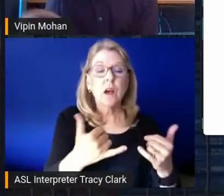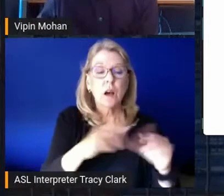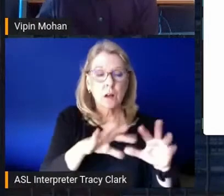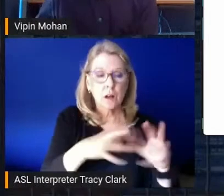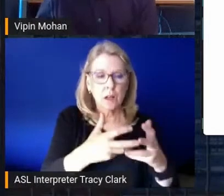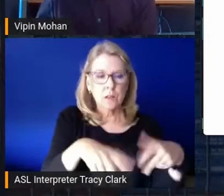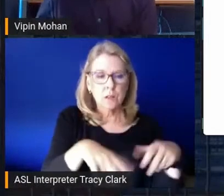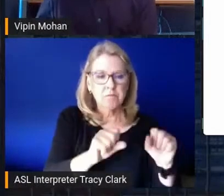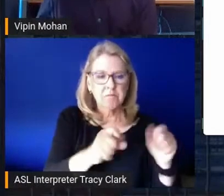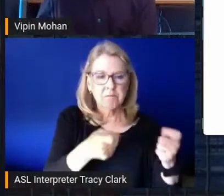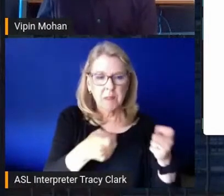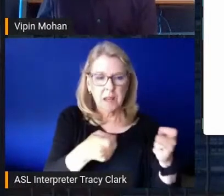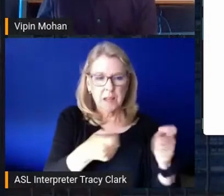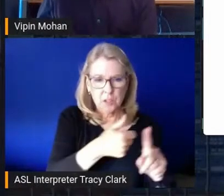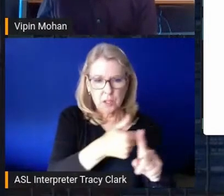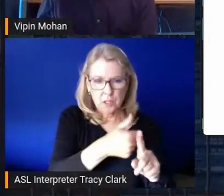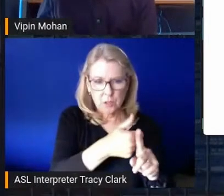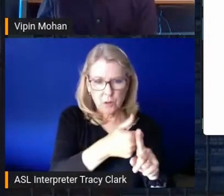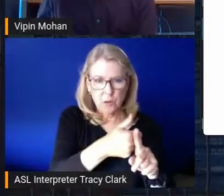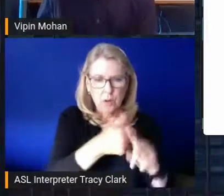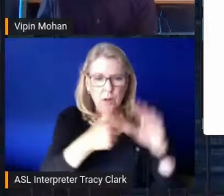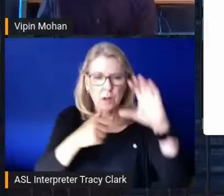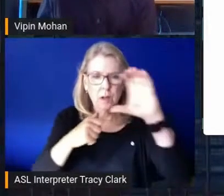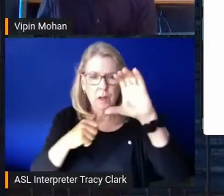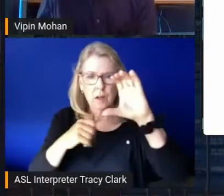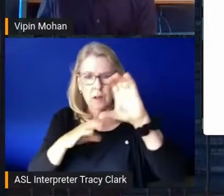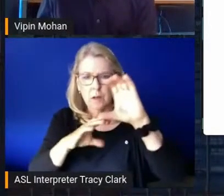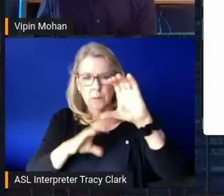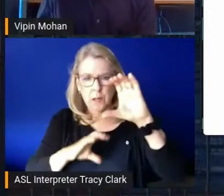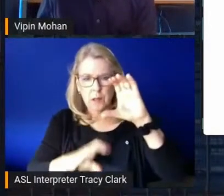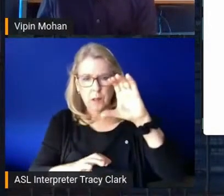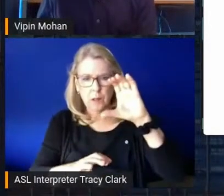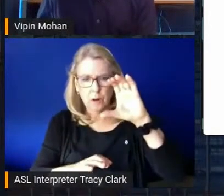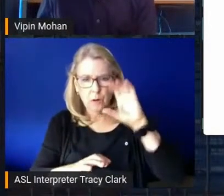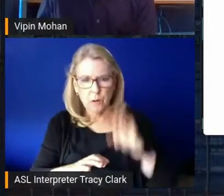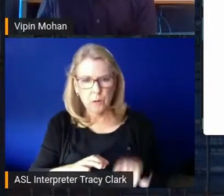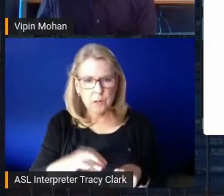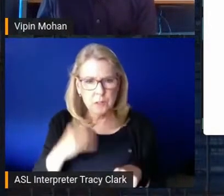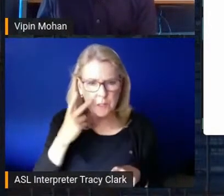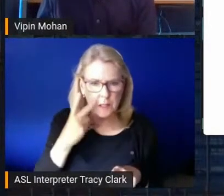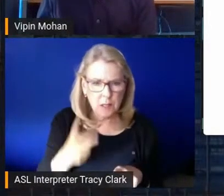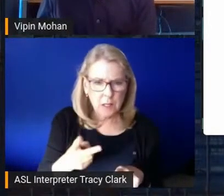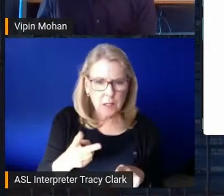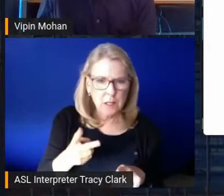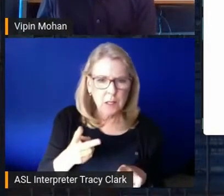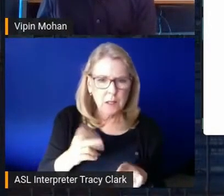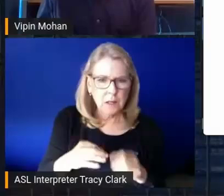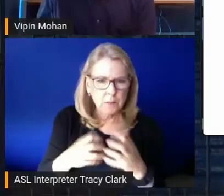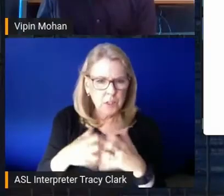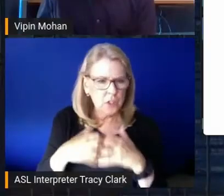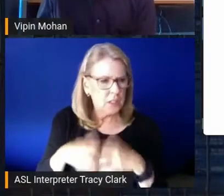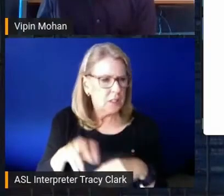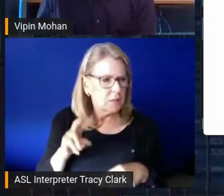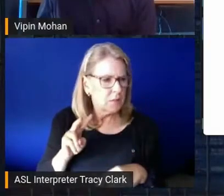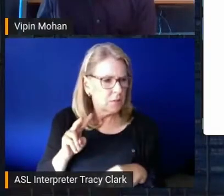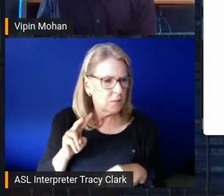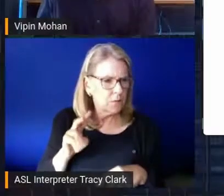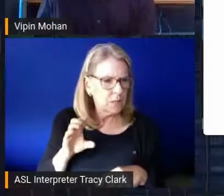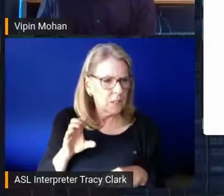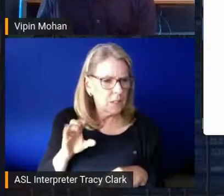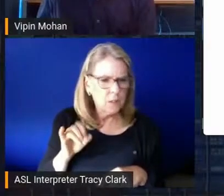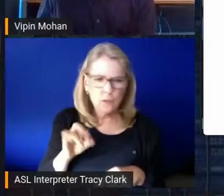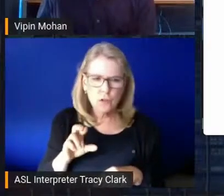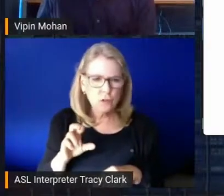Just below it, we have a get vSphere machines. vSphere machines, once again, a CRD definition for the custom